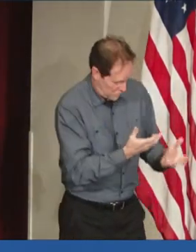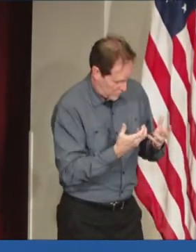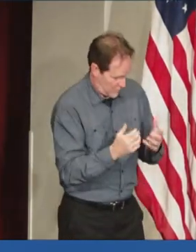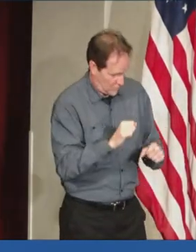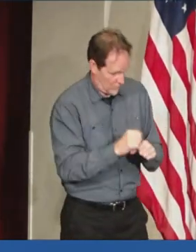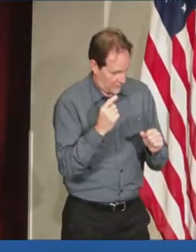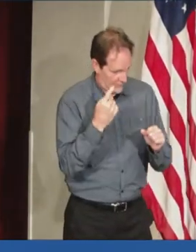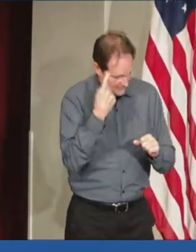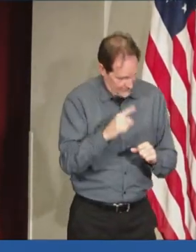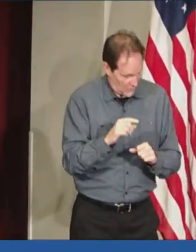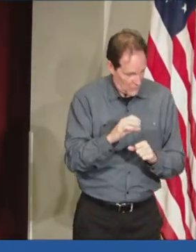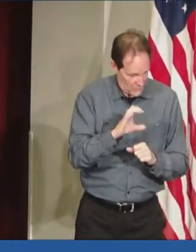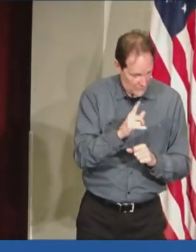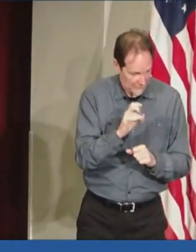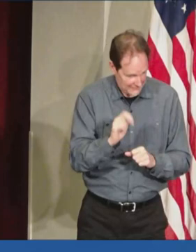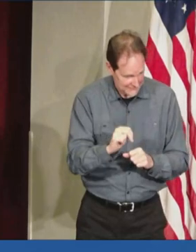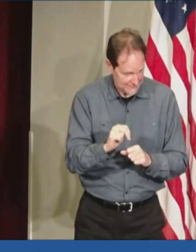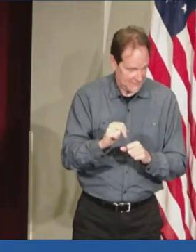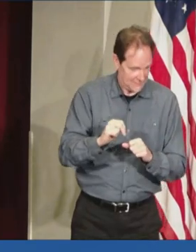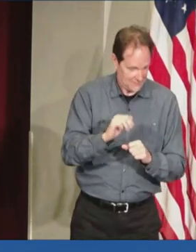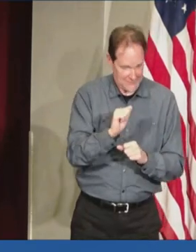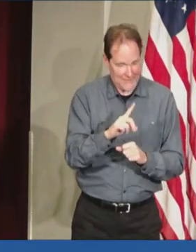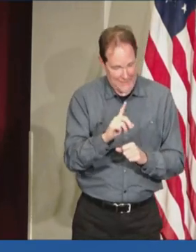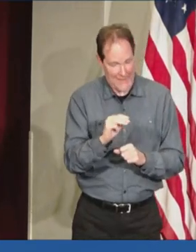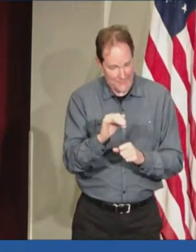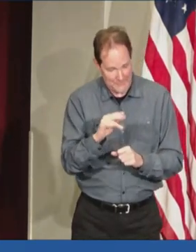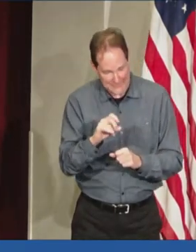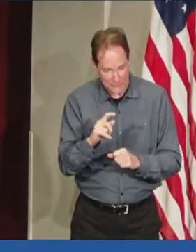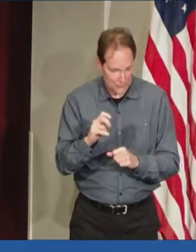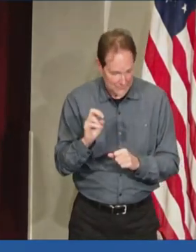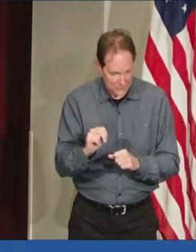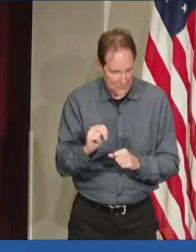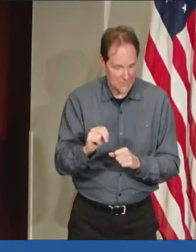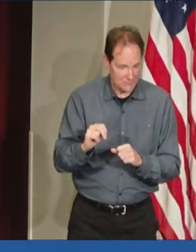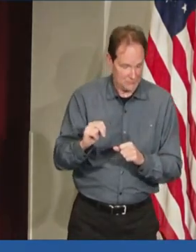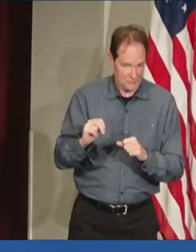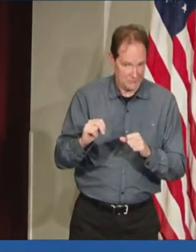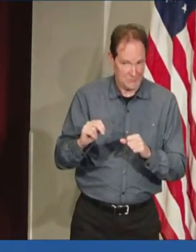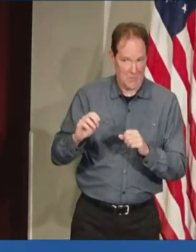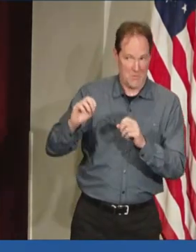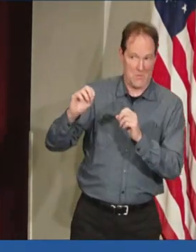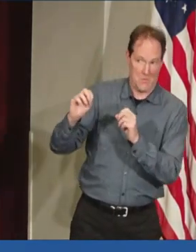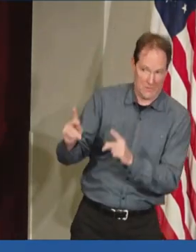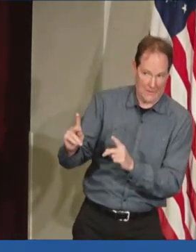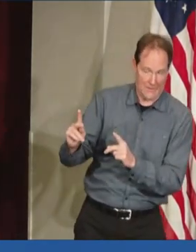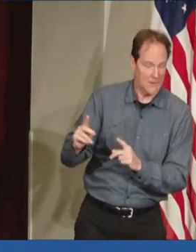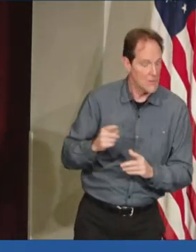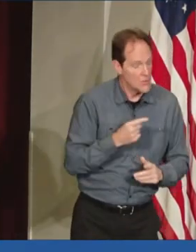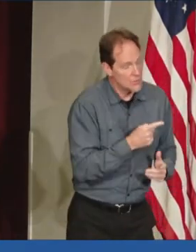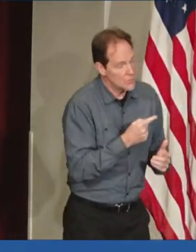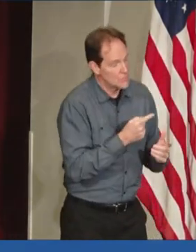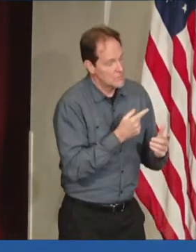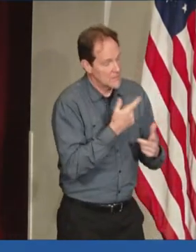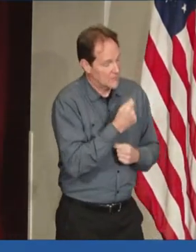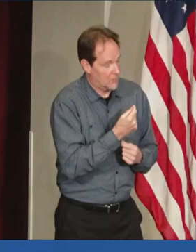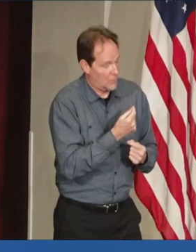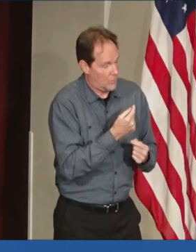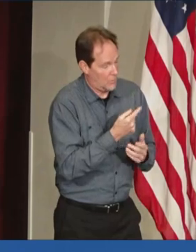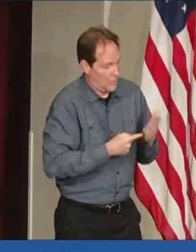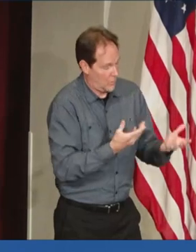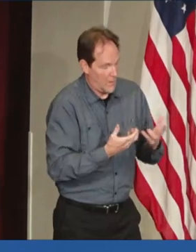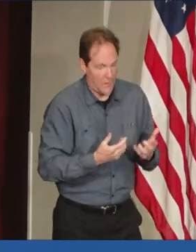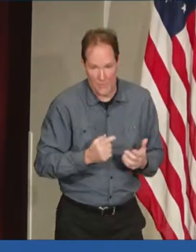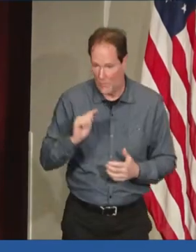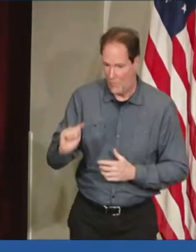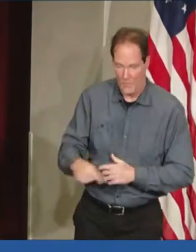for the administration?" And I thought, and I said, "Okay. And what would you be interested in?" I said, "Well, there's only one job I'd